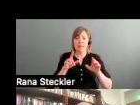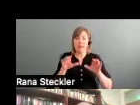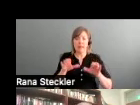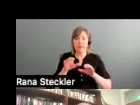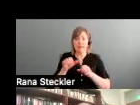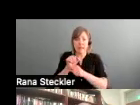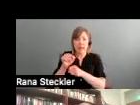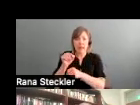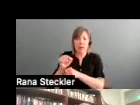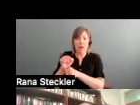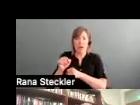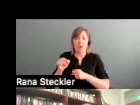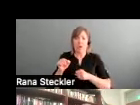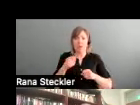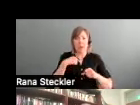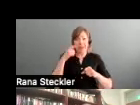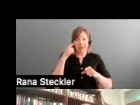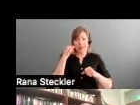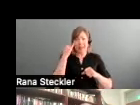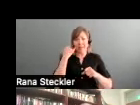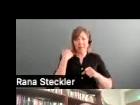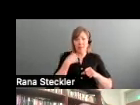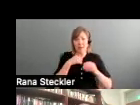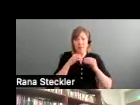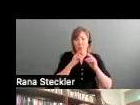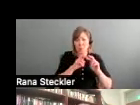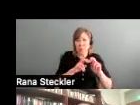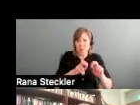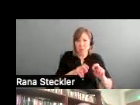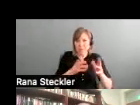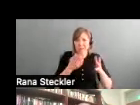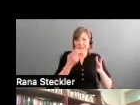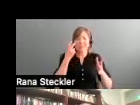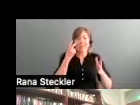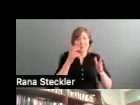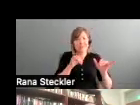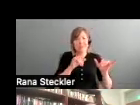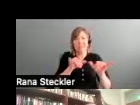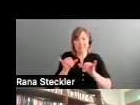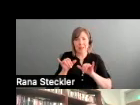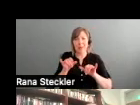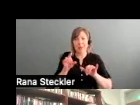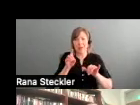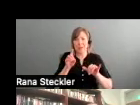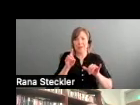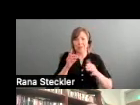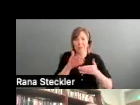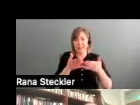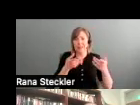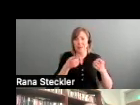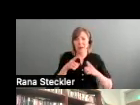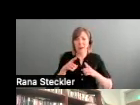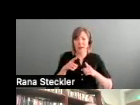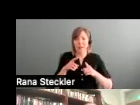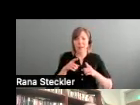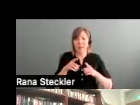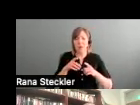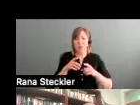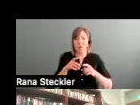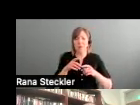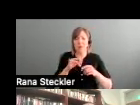domestic labor. And so I think if we do more research, we might see a similar dynamic going on. So the extension of this kind